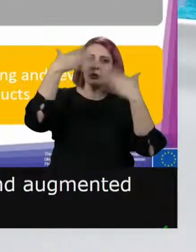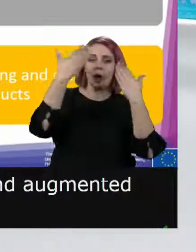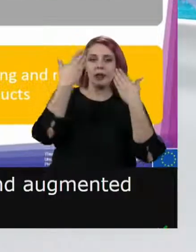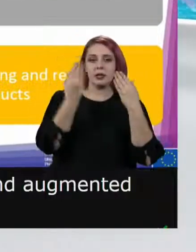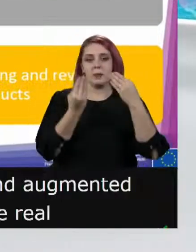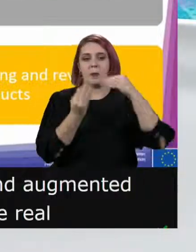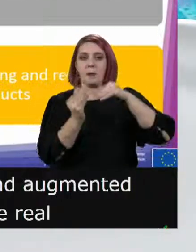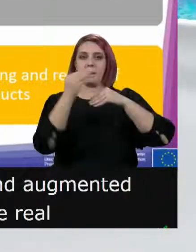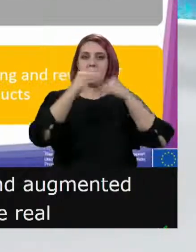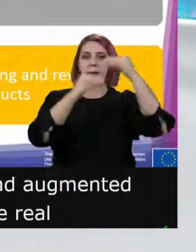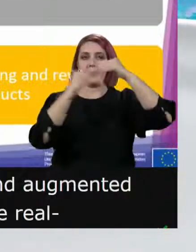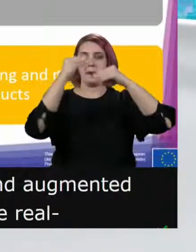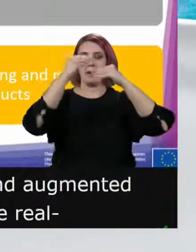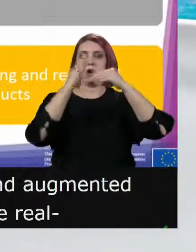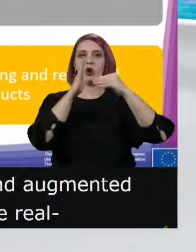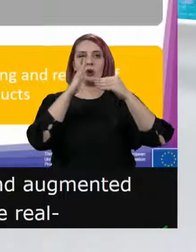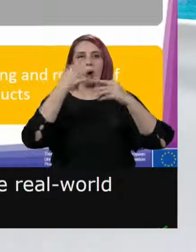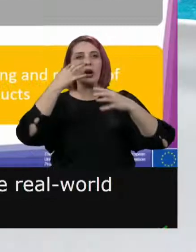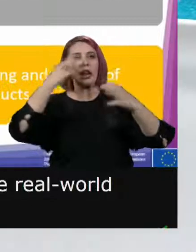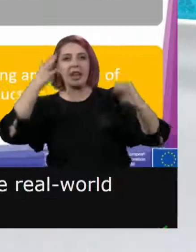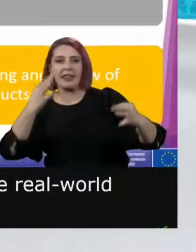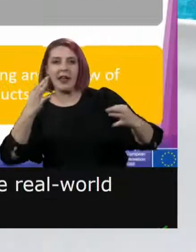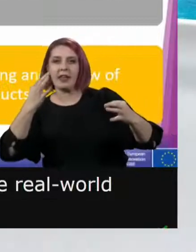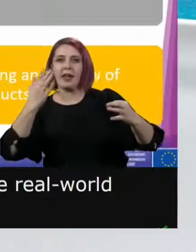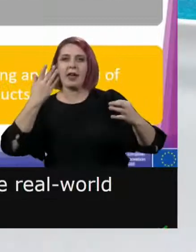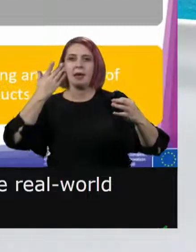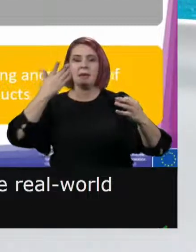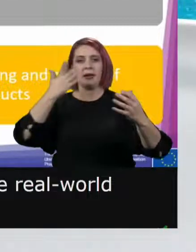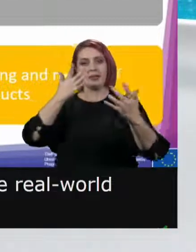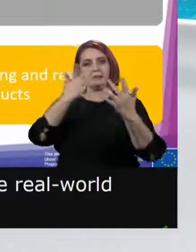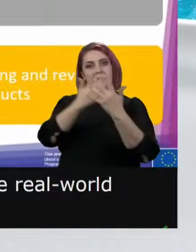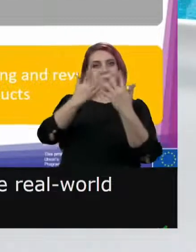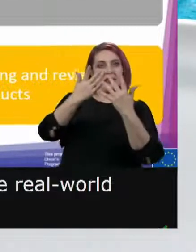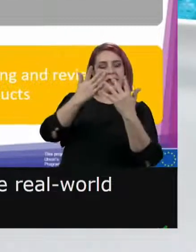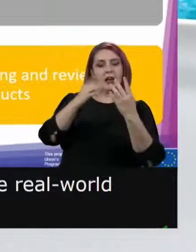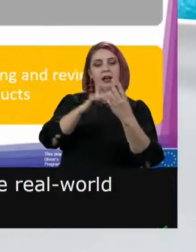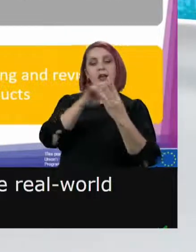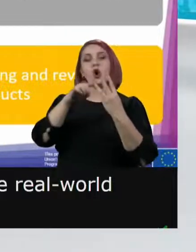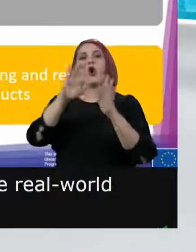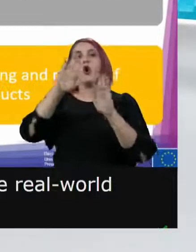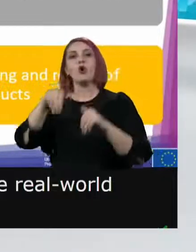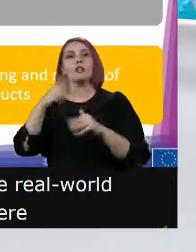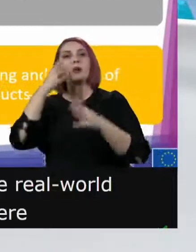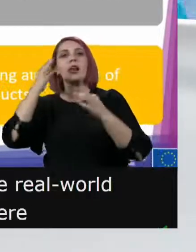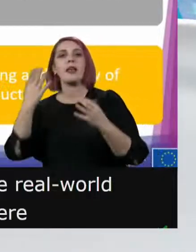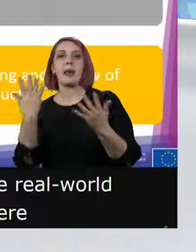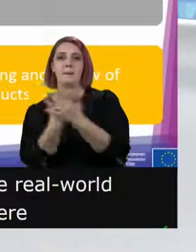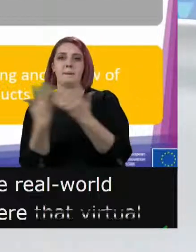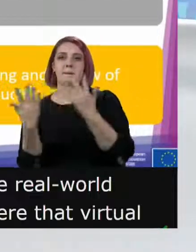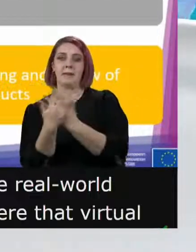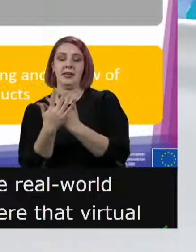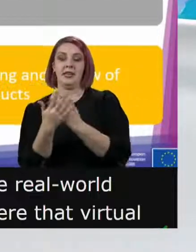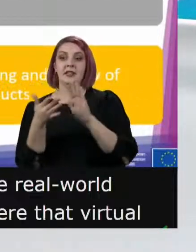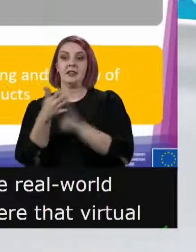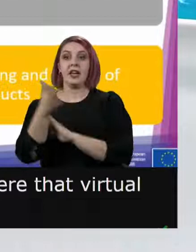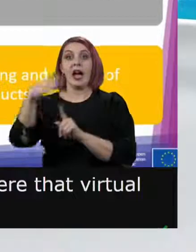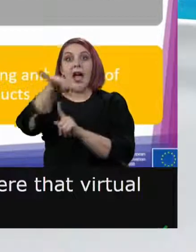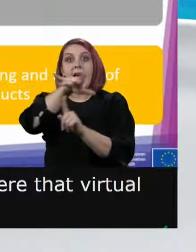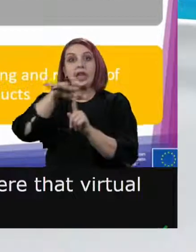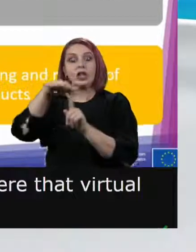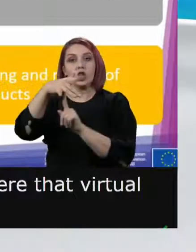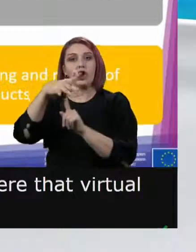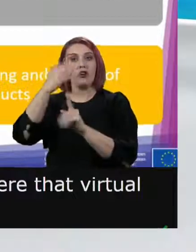and what we called mixed reality, where that virtual environment and that augmented overlay